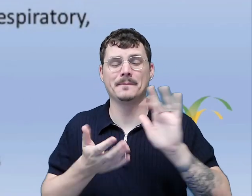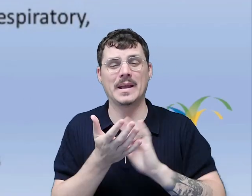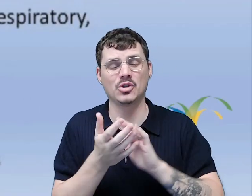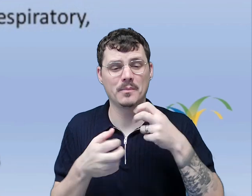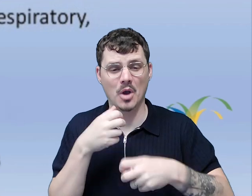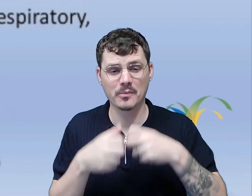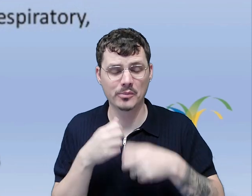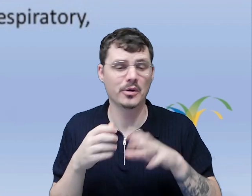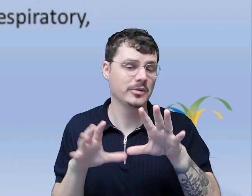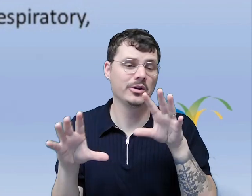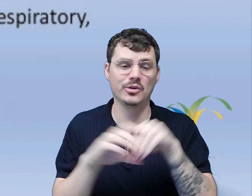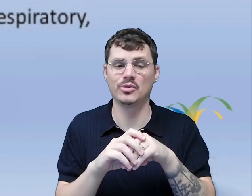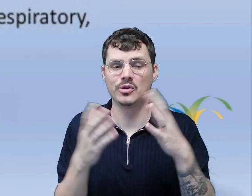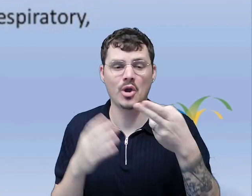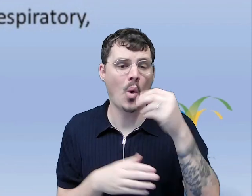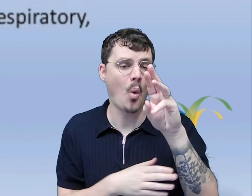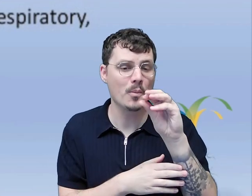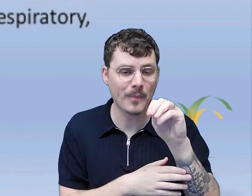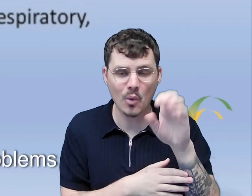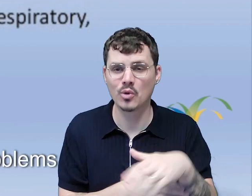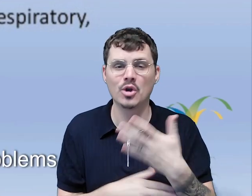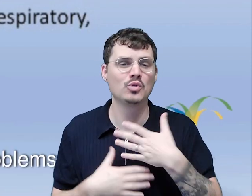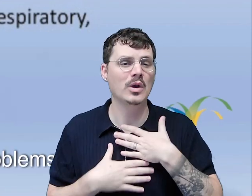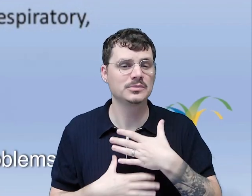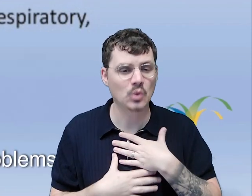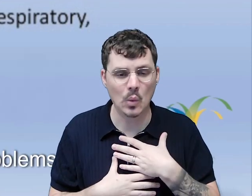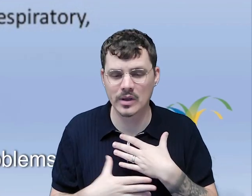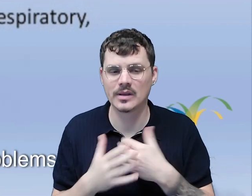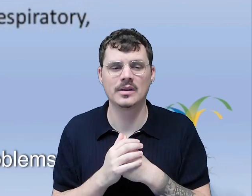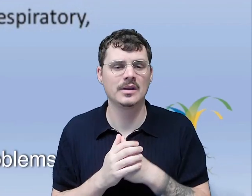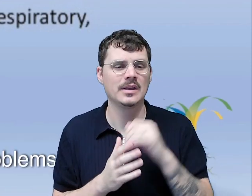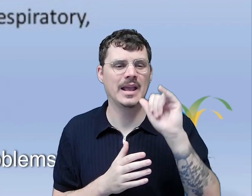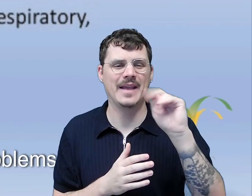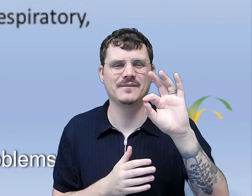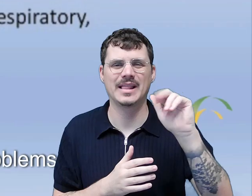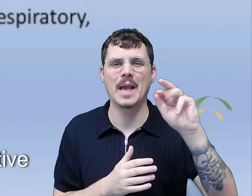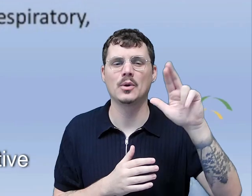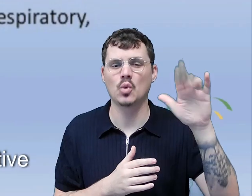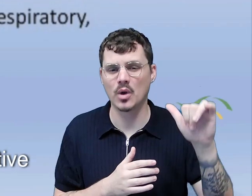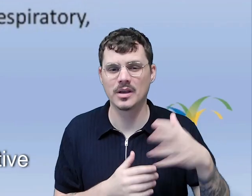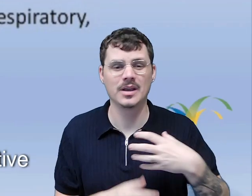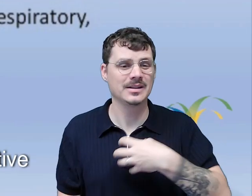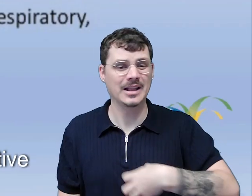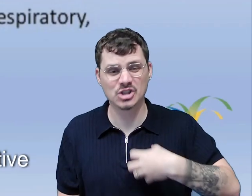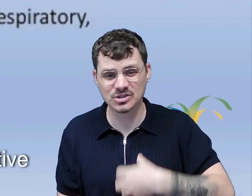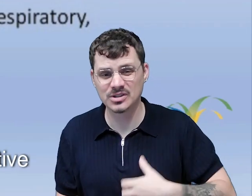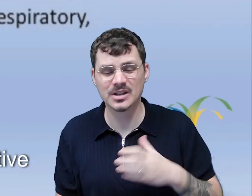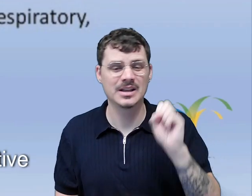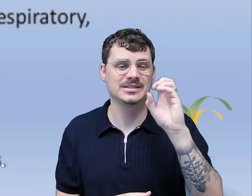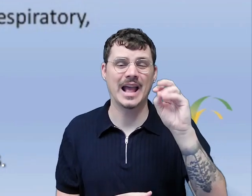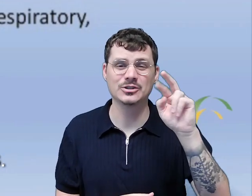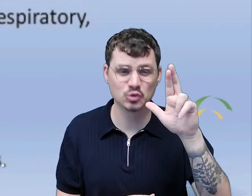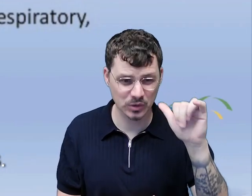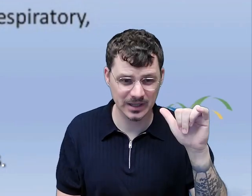Common medical problems include hormone problems, respiratory problems, inflammatory conditions,